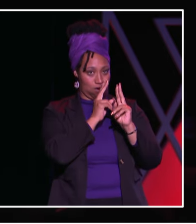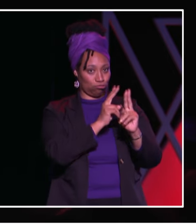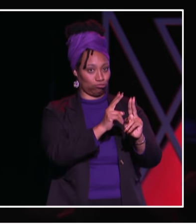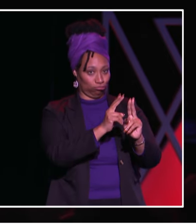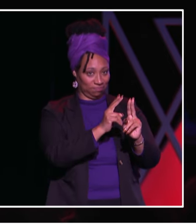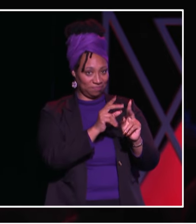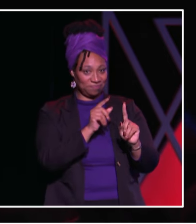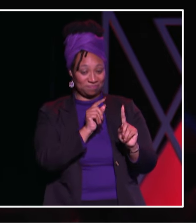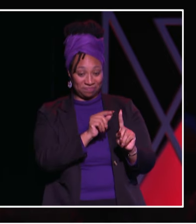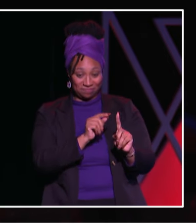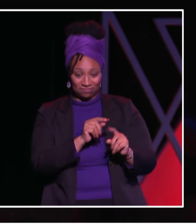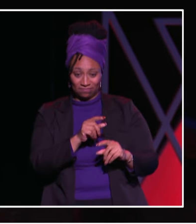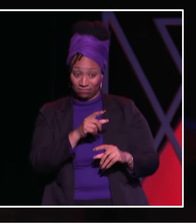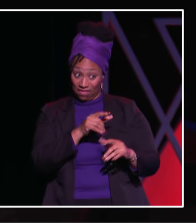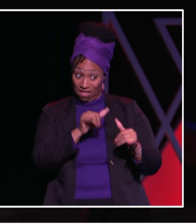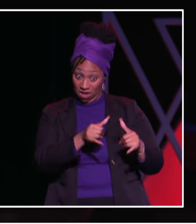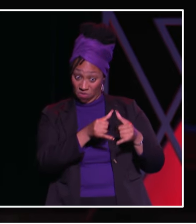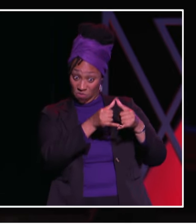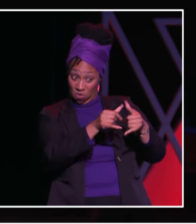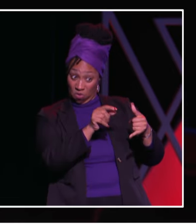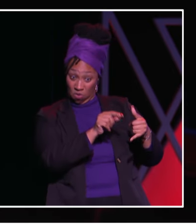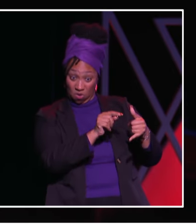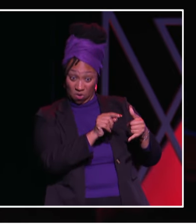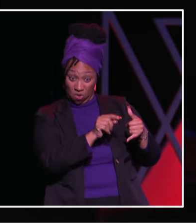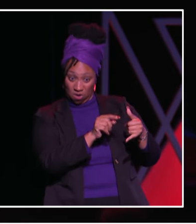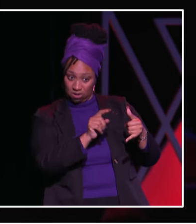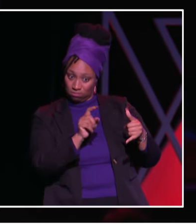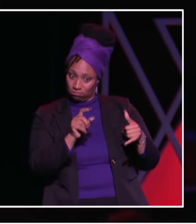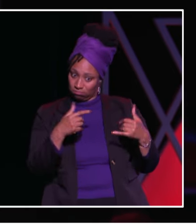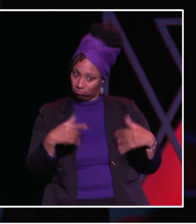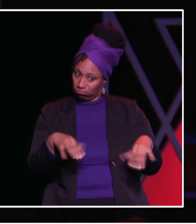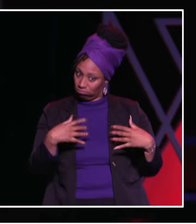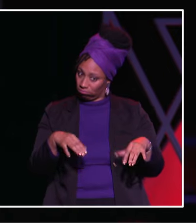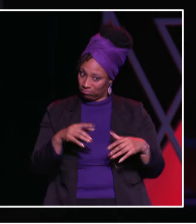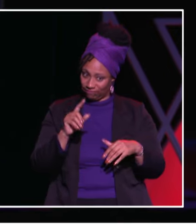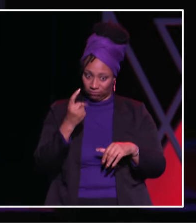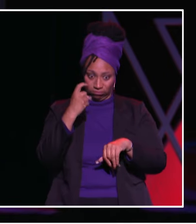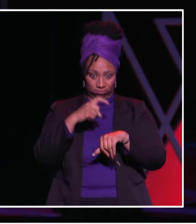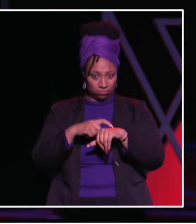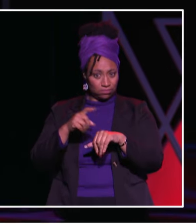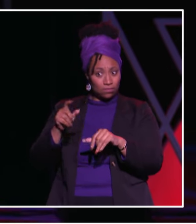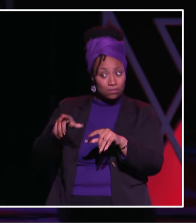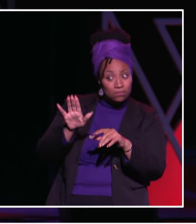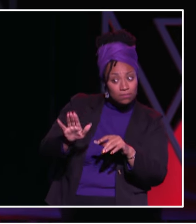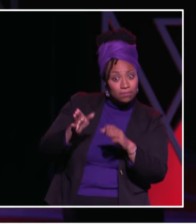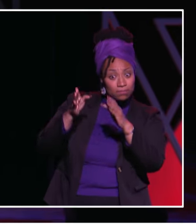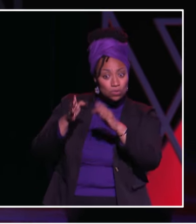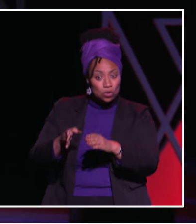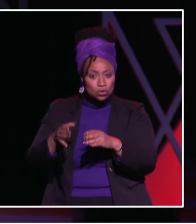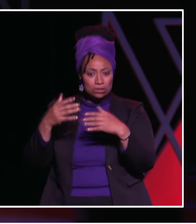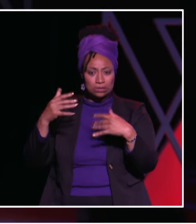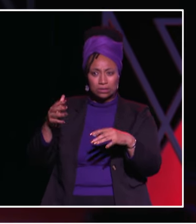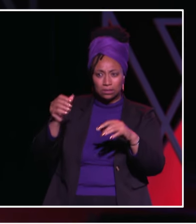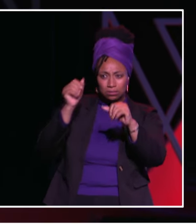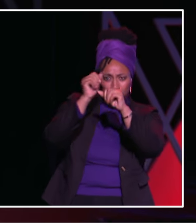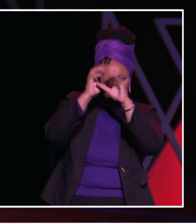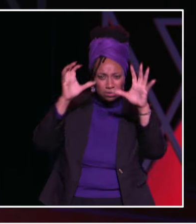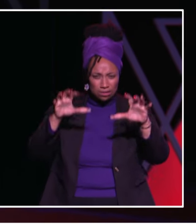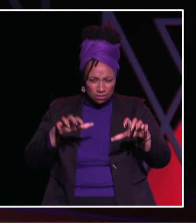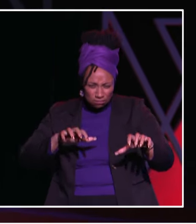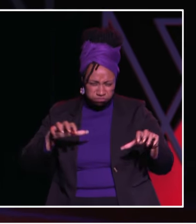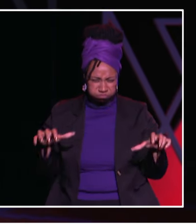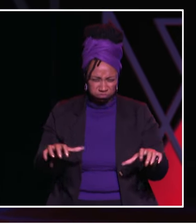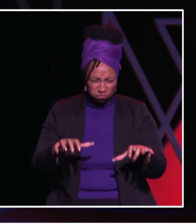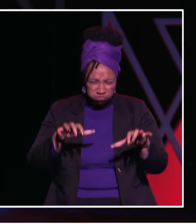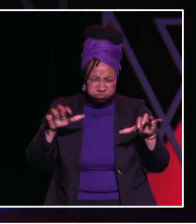award recognizes individuals whose vision, leadership, and commitment have left a